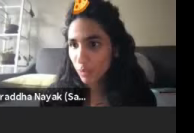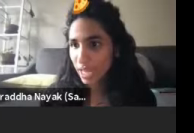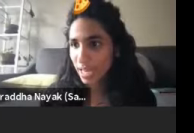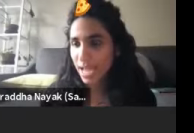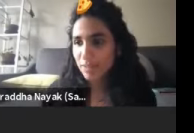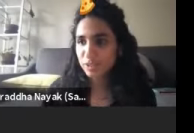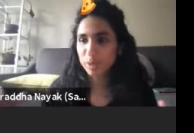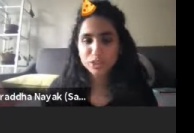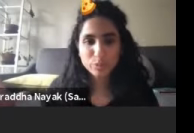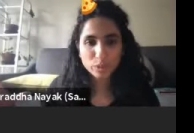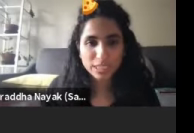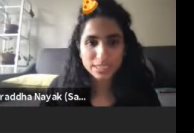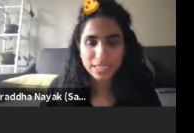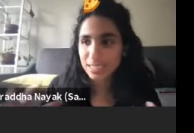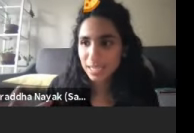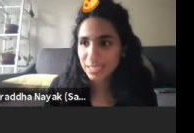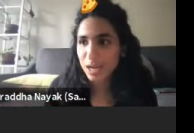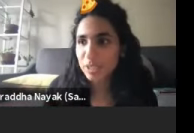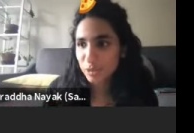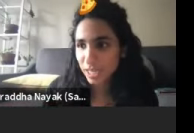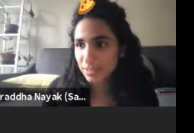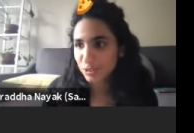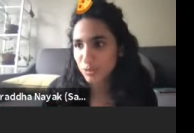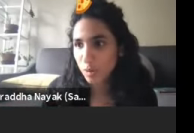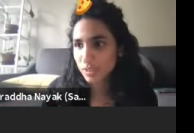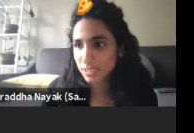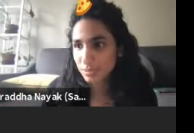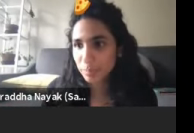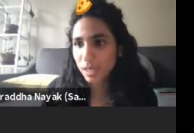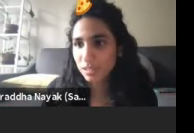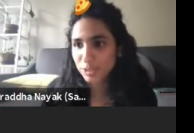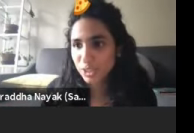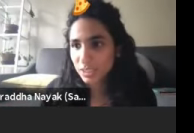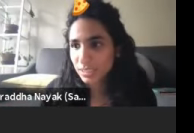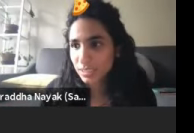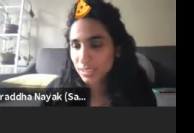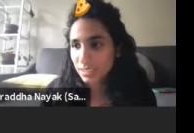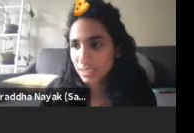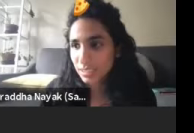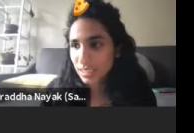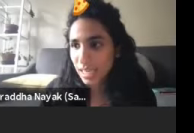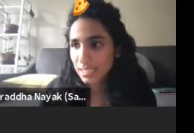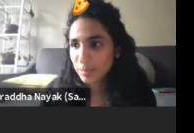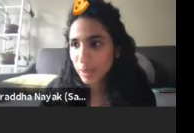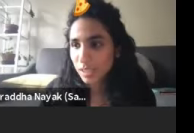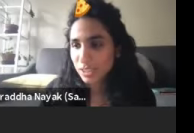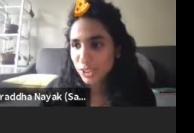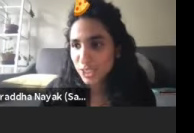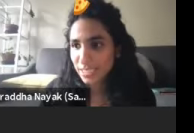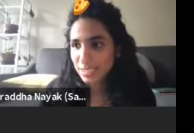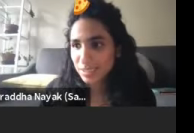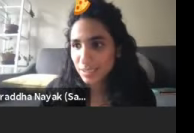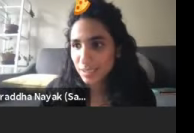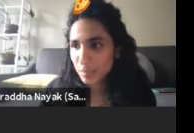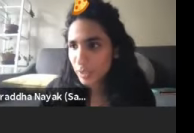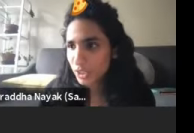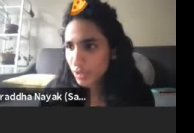you where I have this bunch of proteins that are kind of coming together to form this bulge. And then the bulge